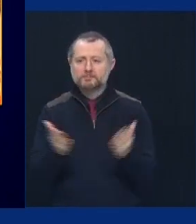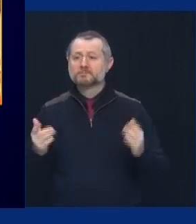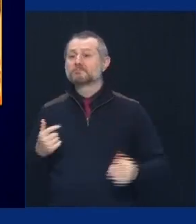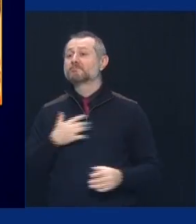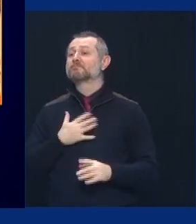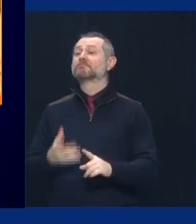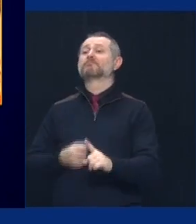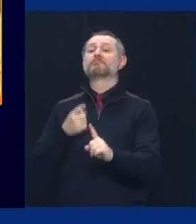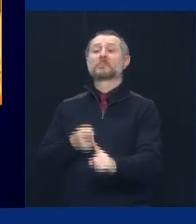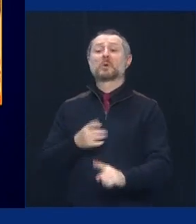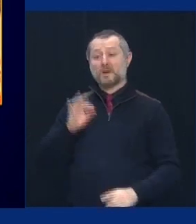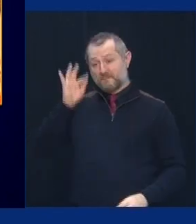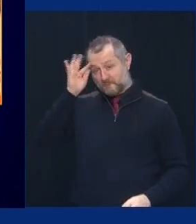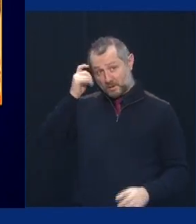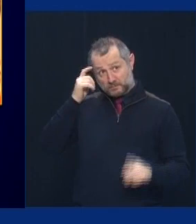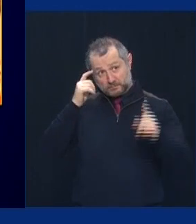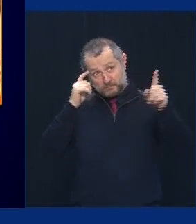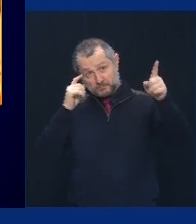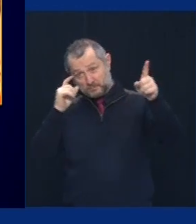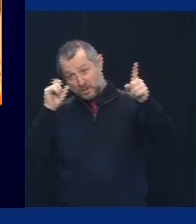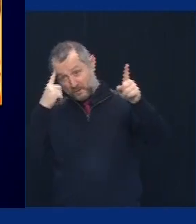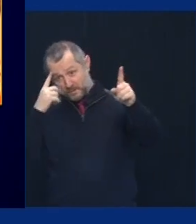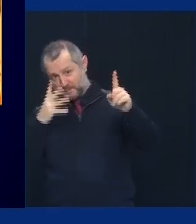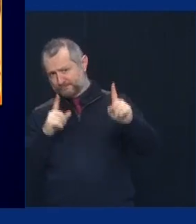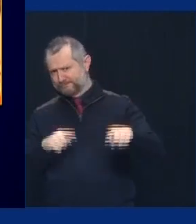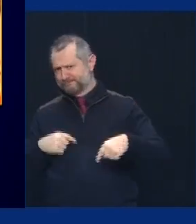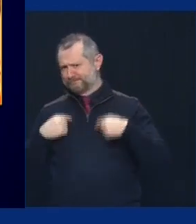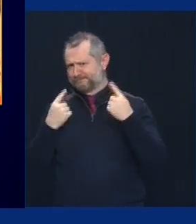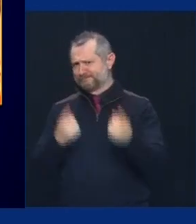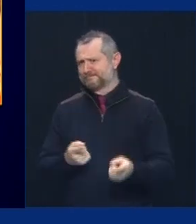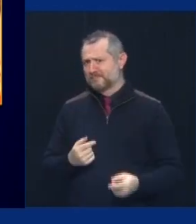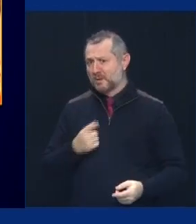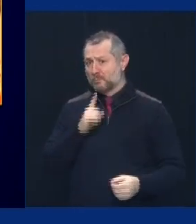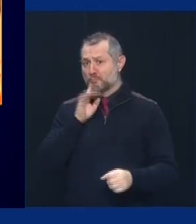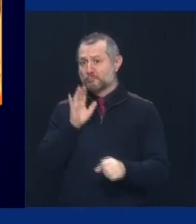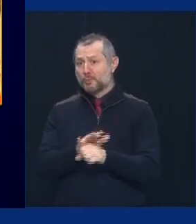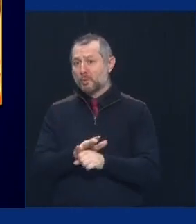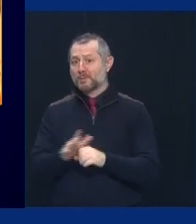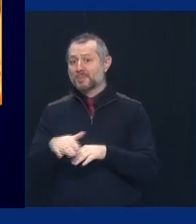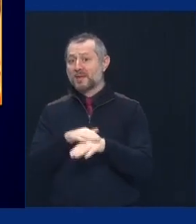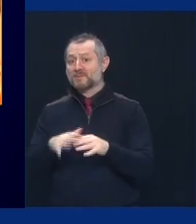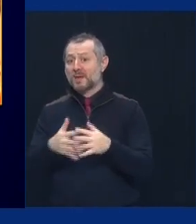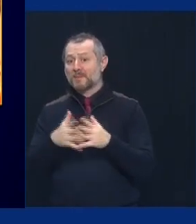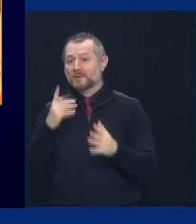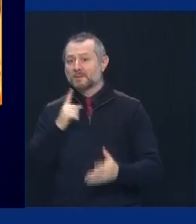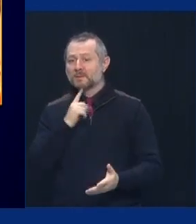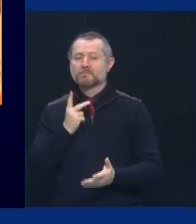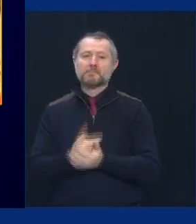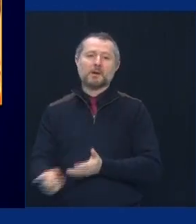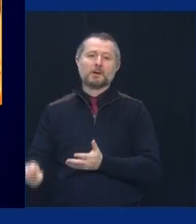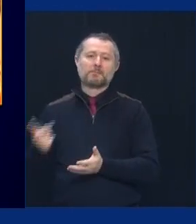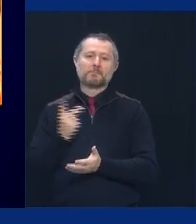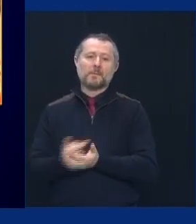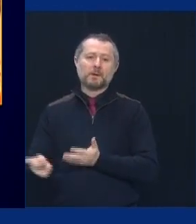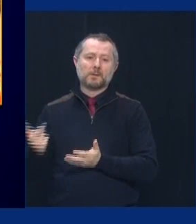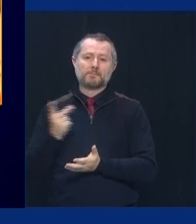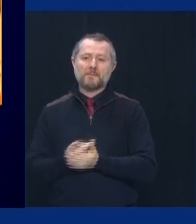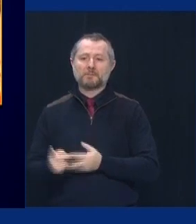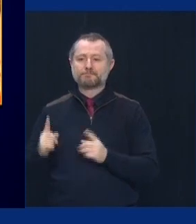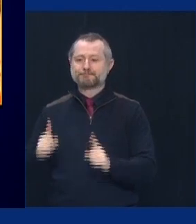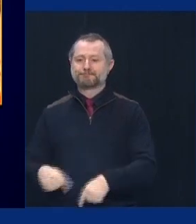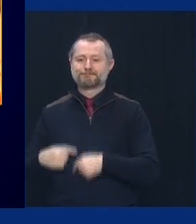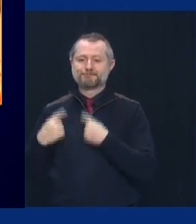federal government has failed to honor its promises to Native Americans for generations. There